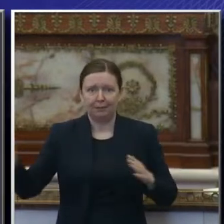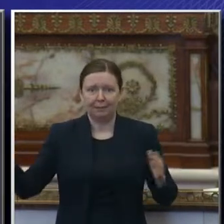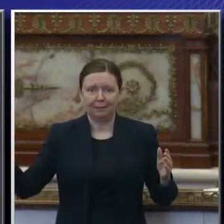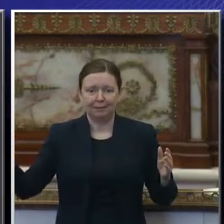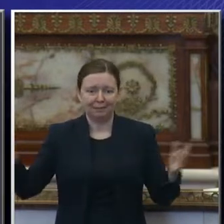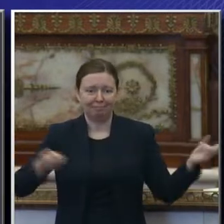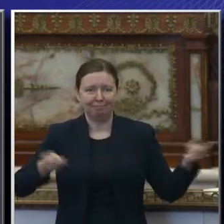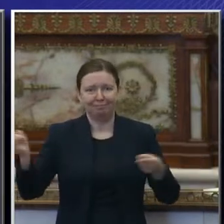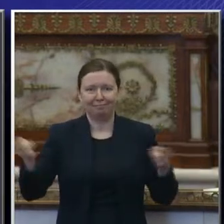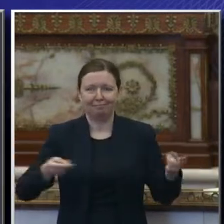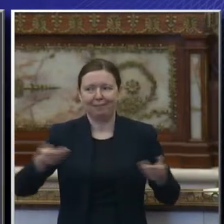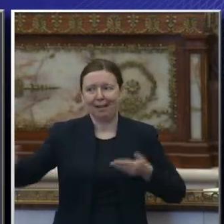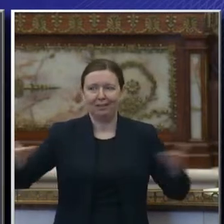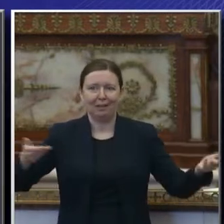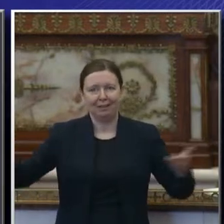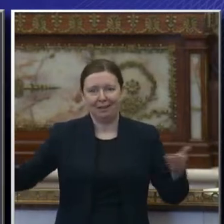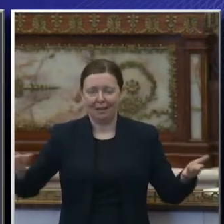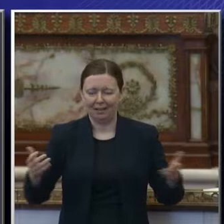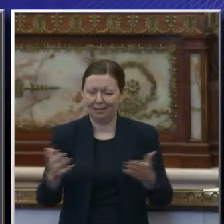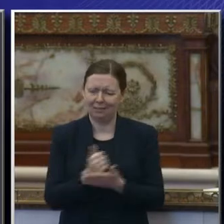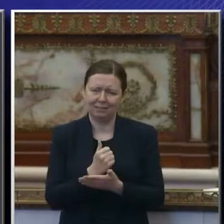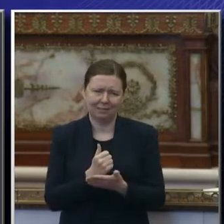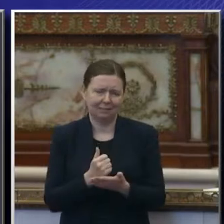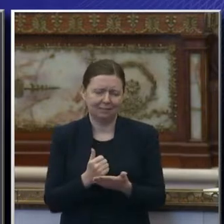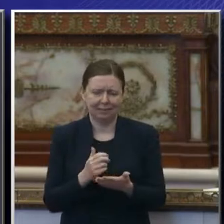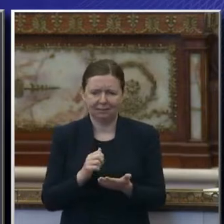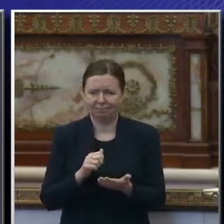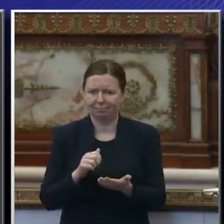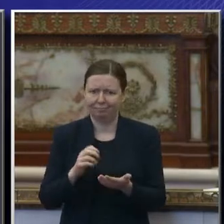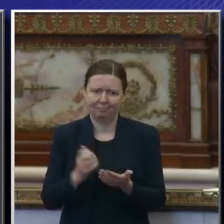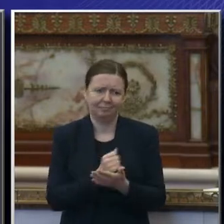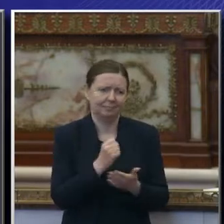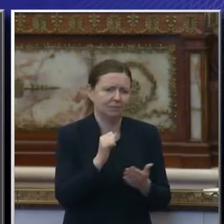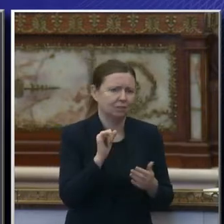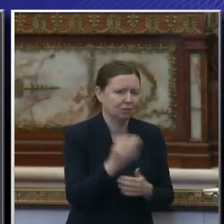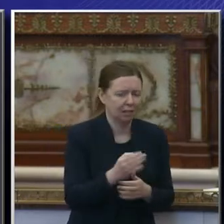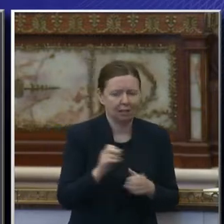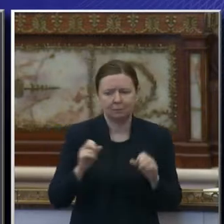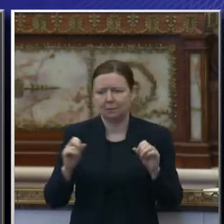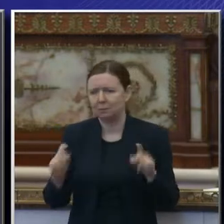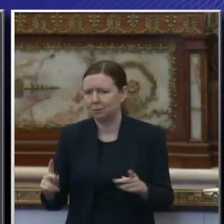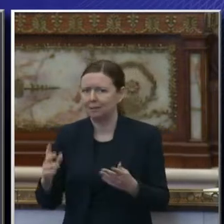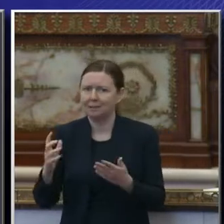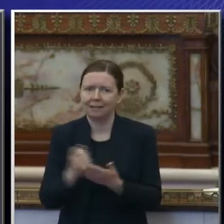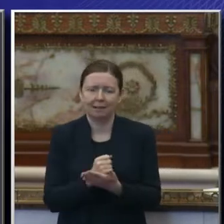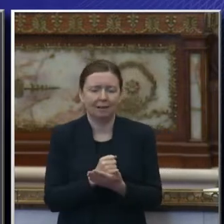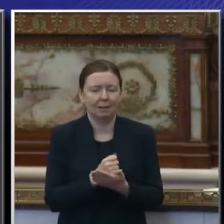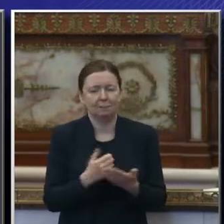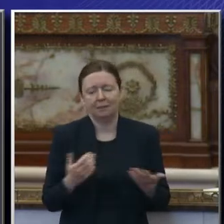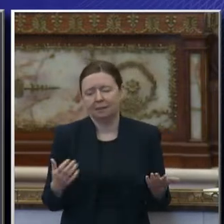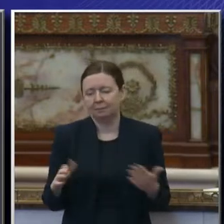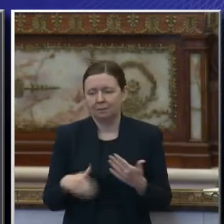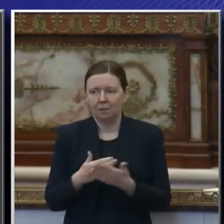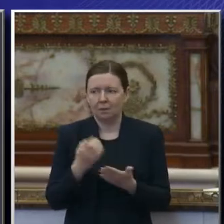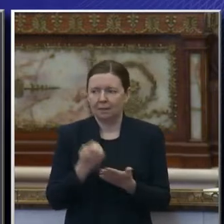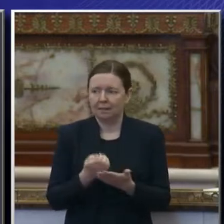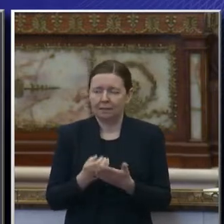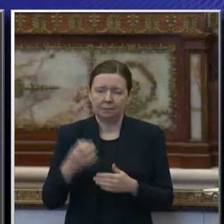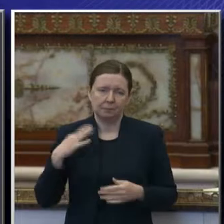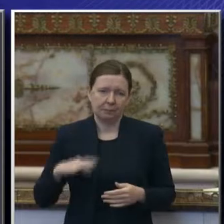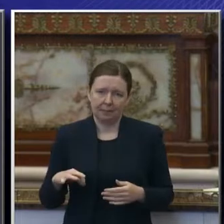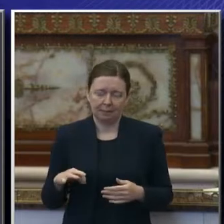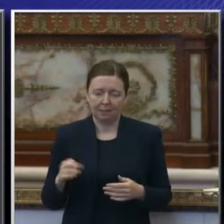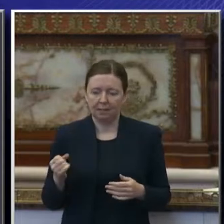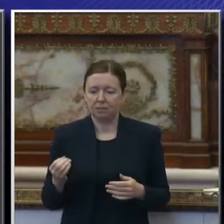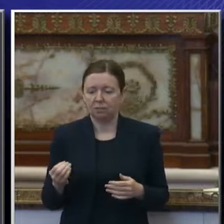in and receiving the lion's share of the jobs, of the opportunities, of the income, of all of the economic benefit.